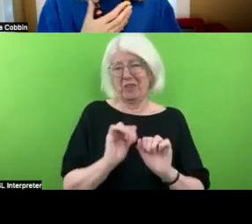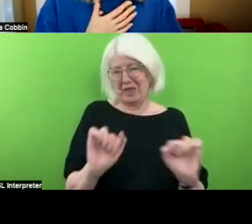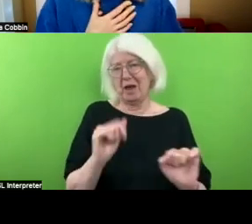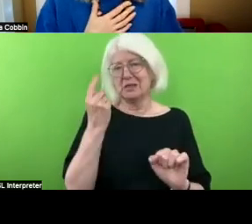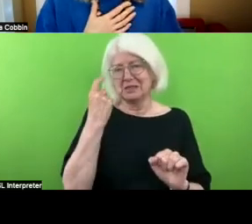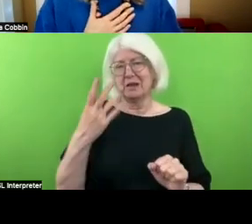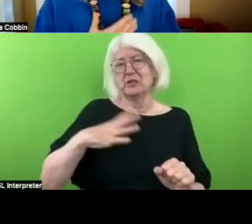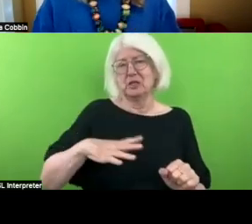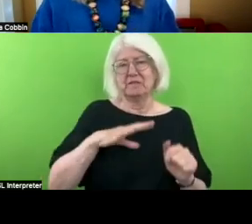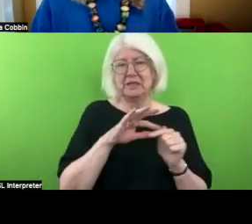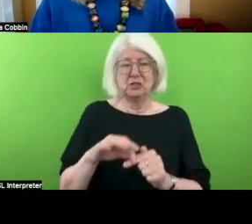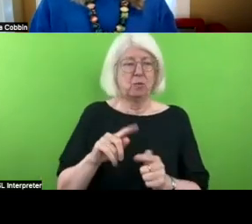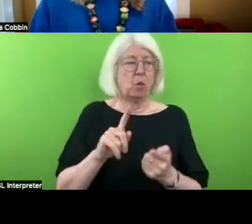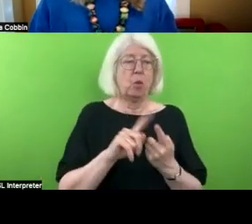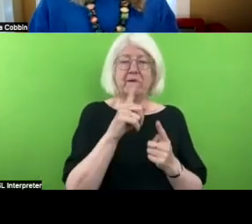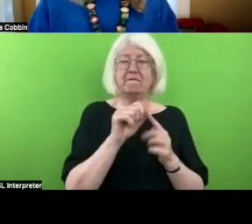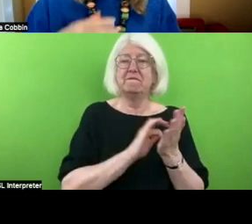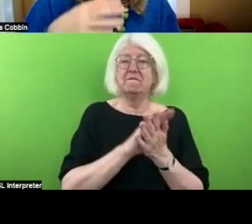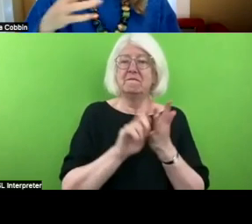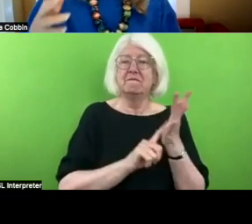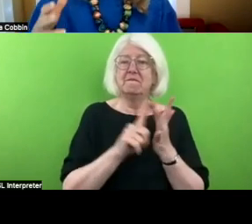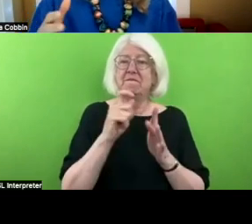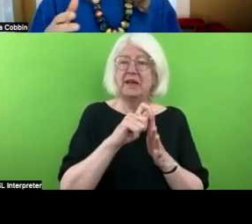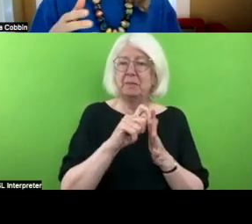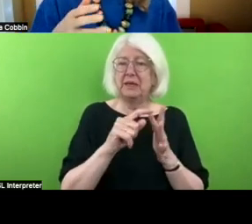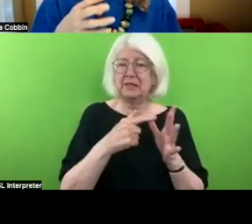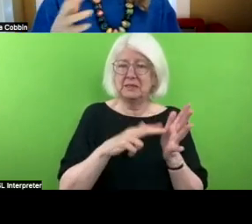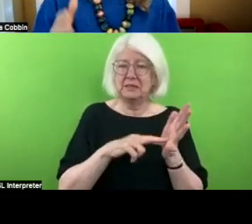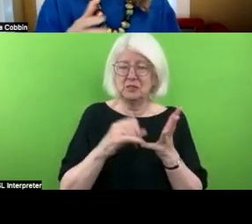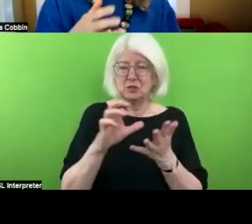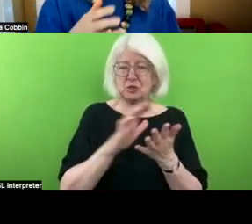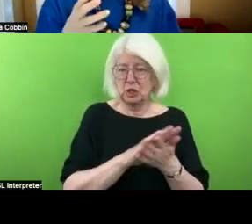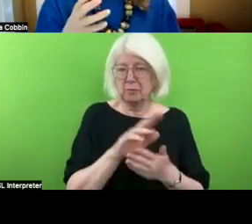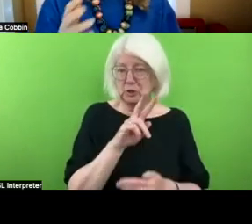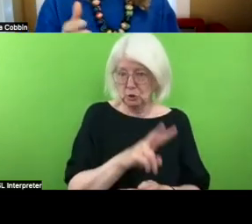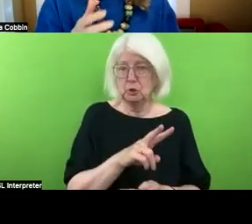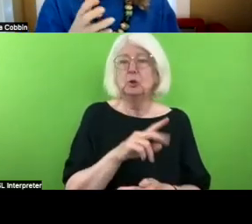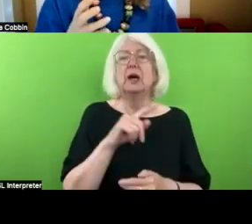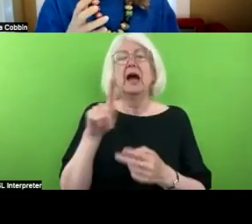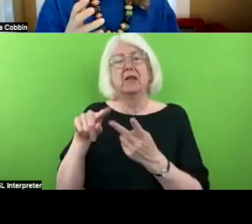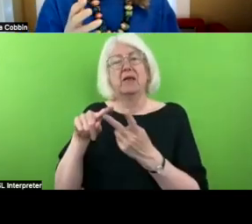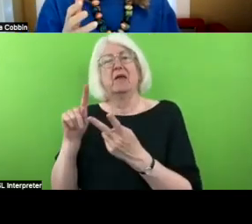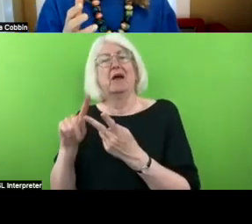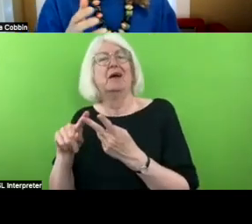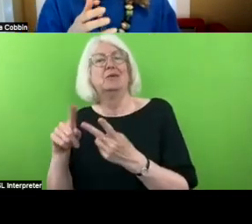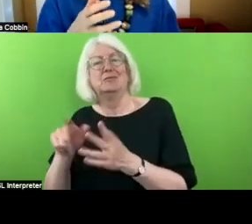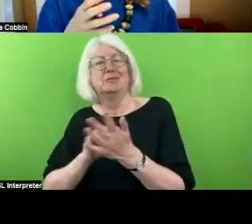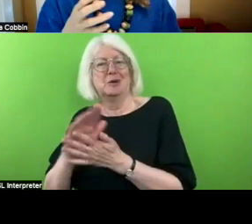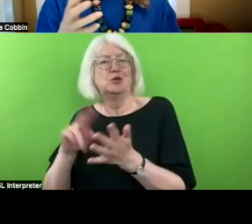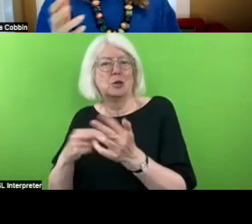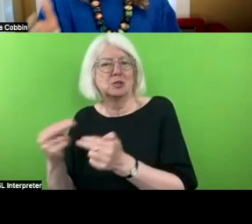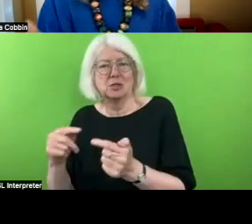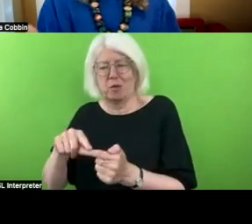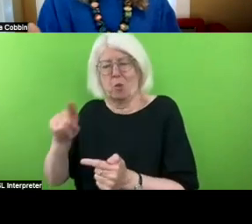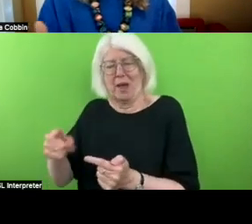was the washing of the disciples' feet. And an interpretation of those two passages as being about Jesus giving